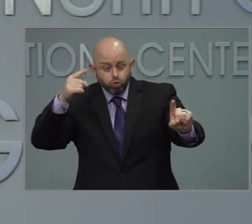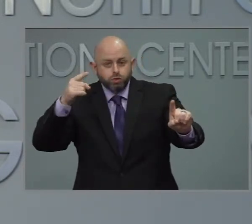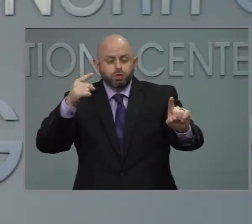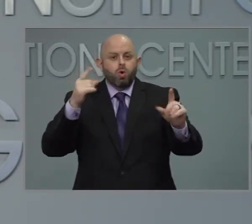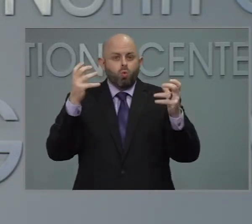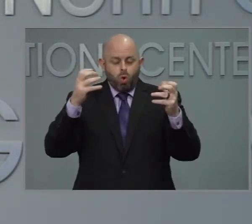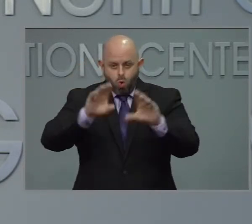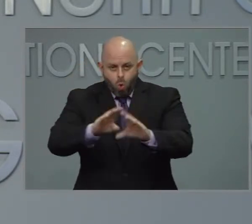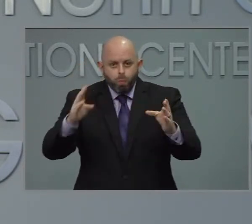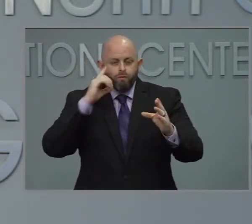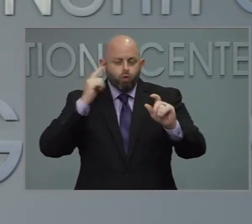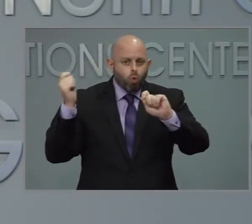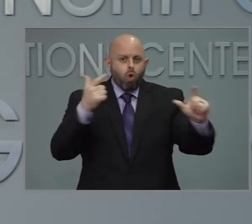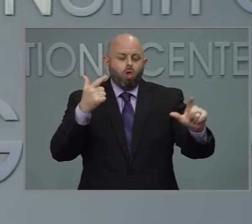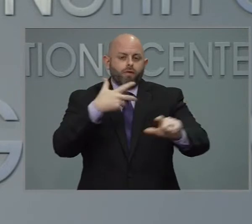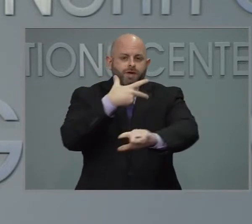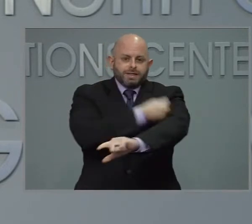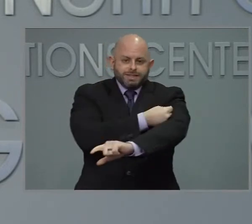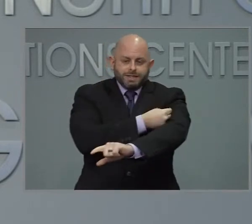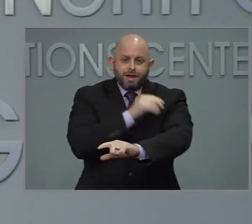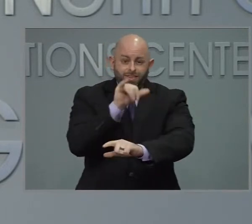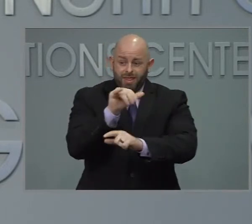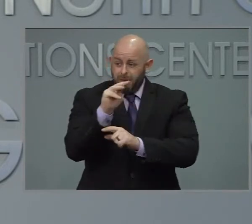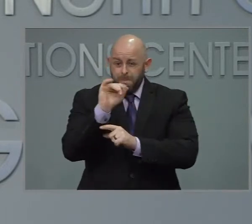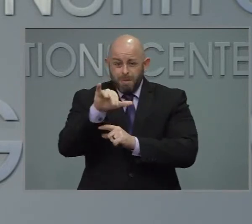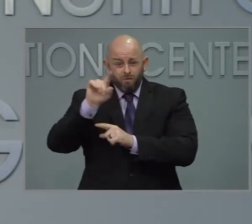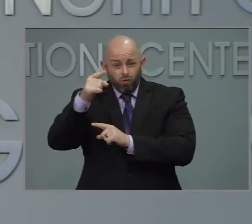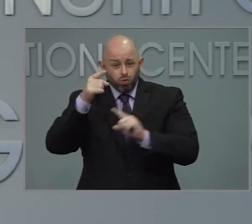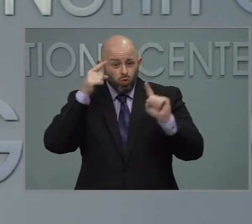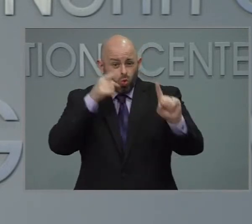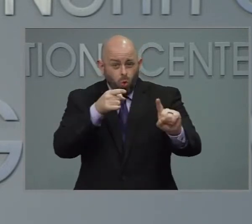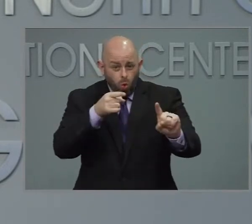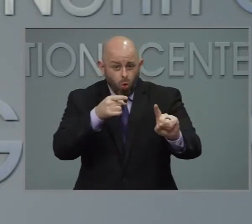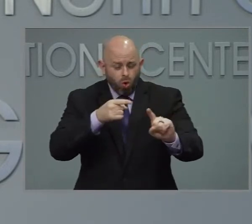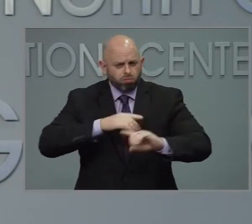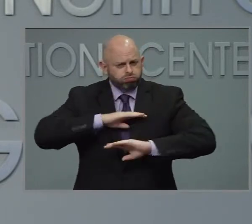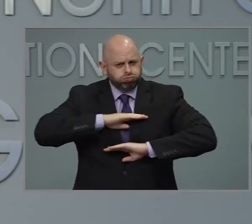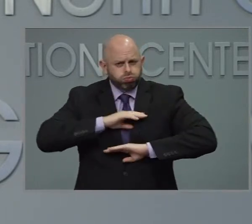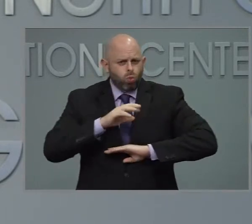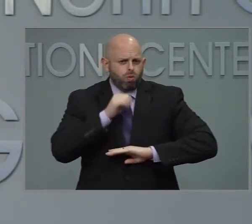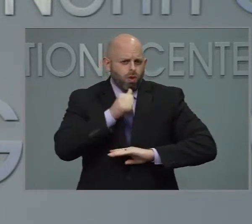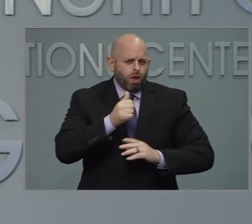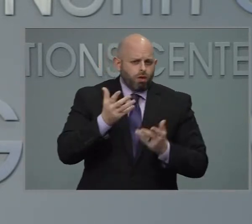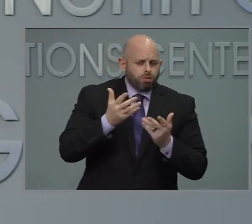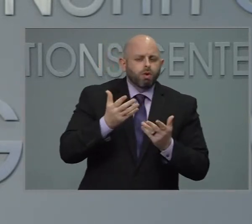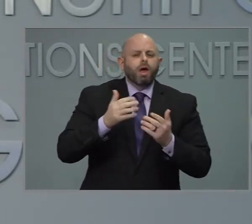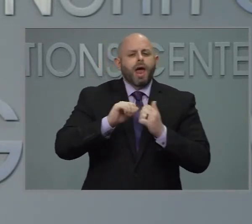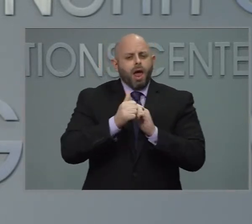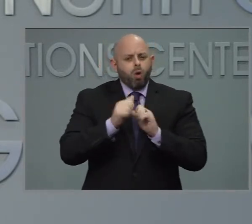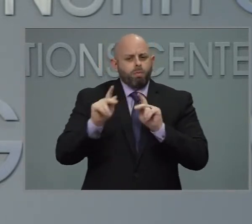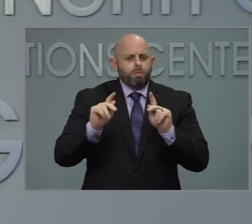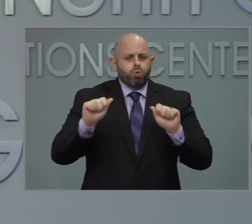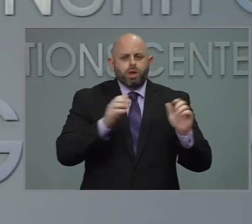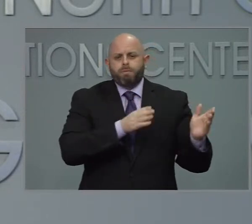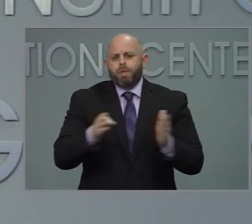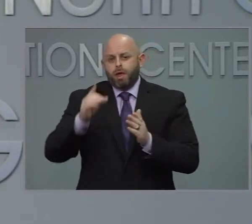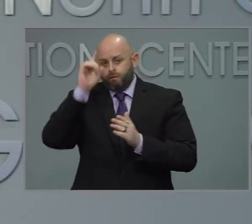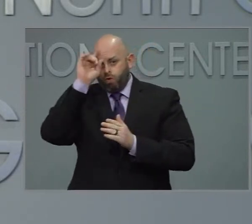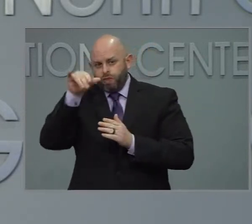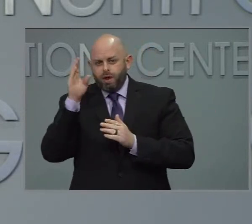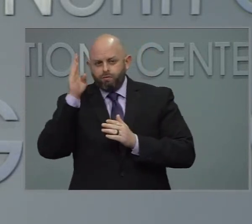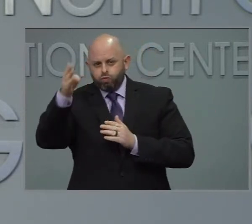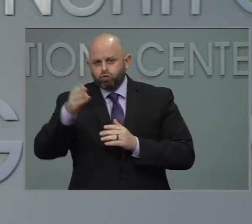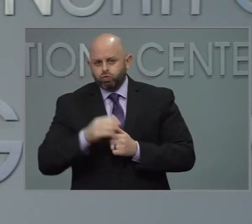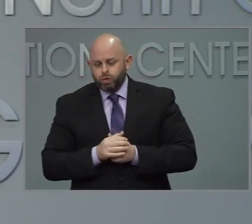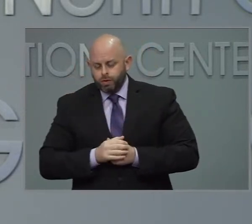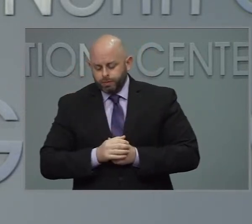vaccine eligibility, if that's tied to restrictions so people can make plans? Well, thanks, Dawn. As we've